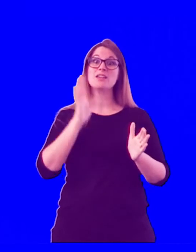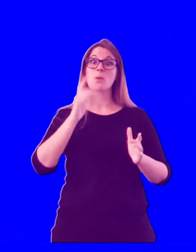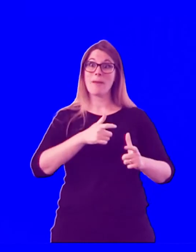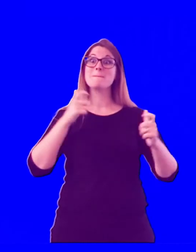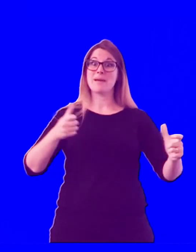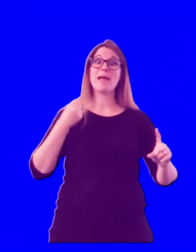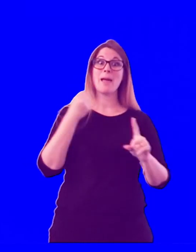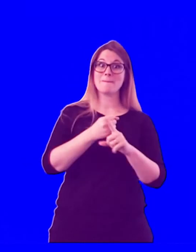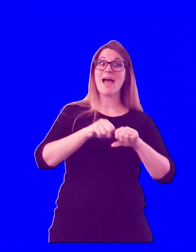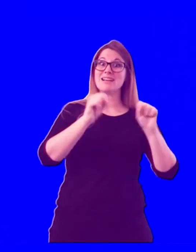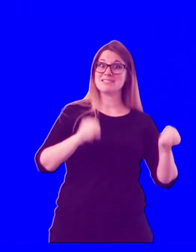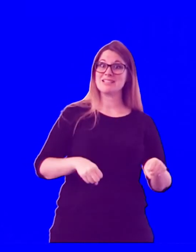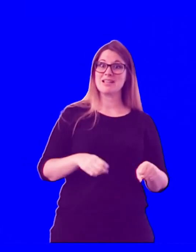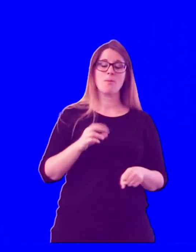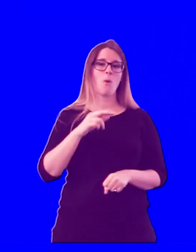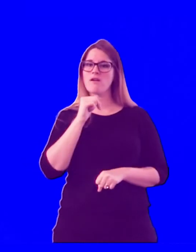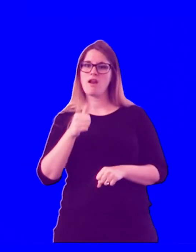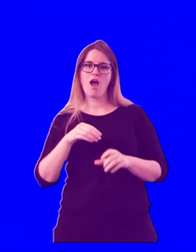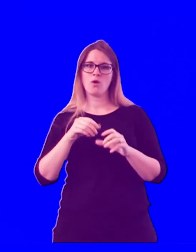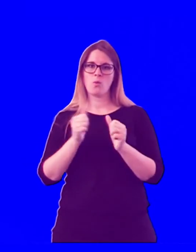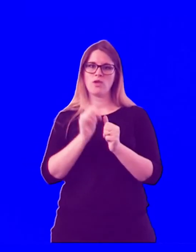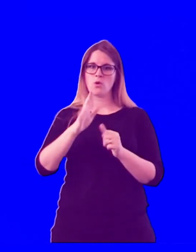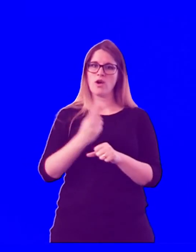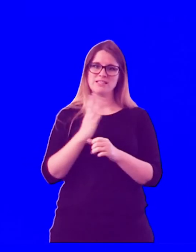of an impact is this system going to have on your constituents.